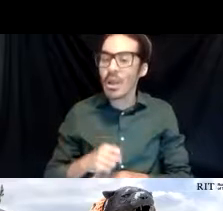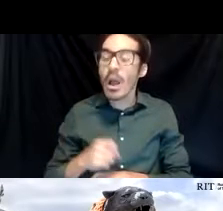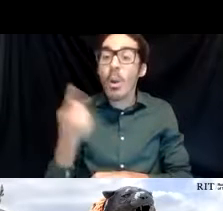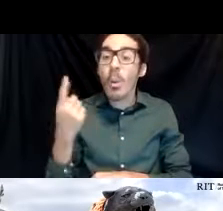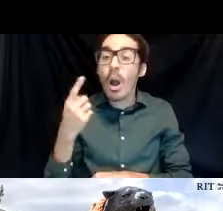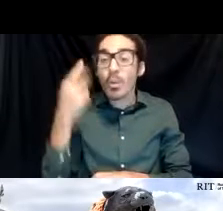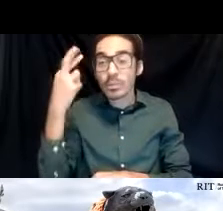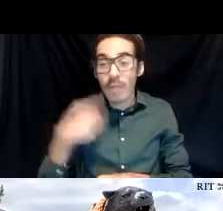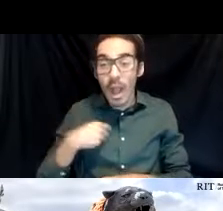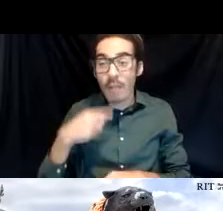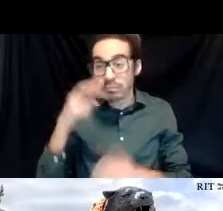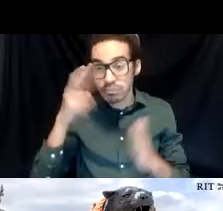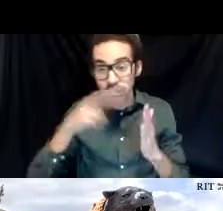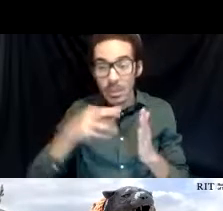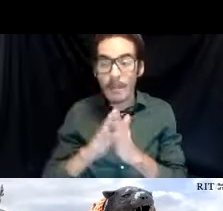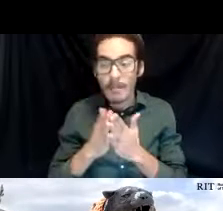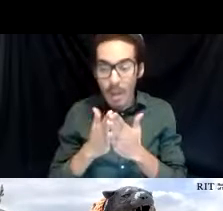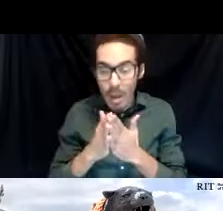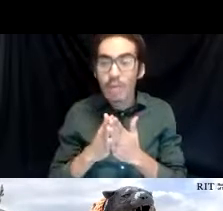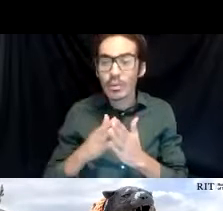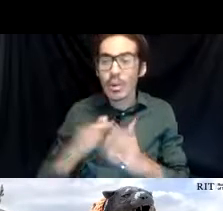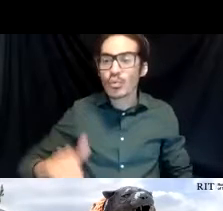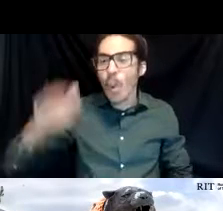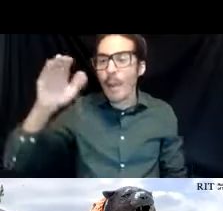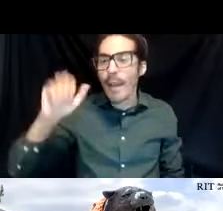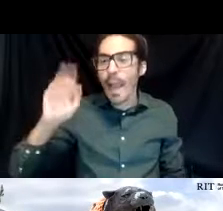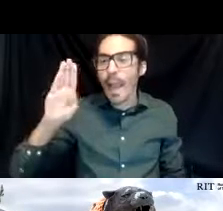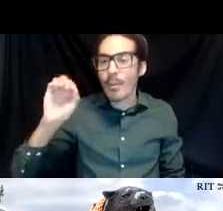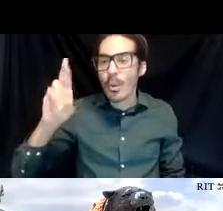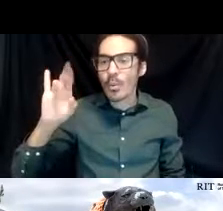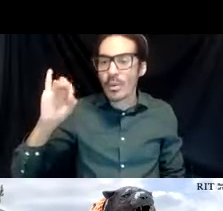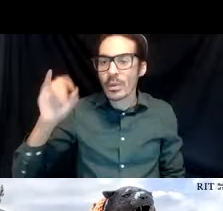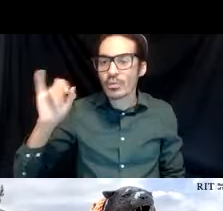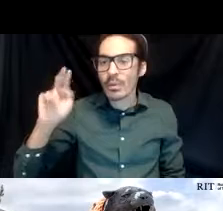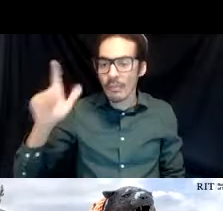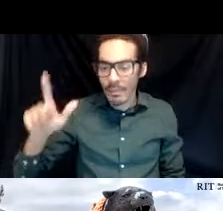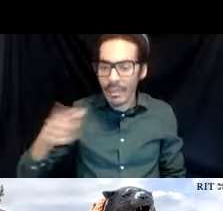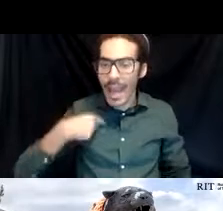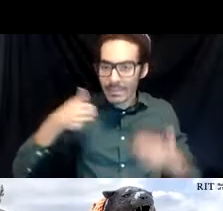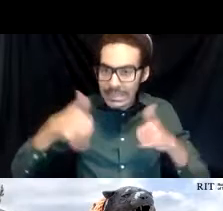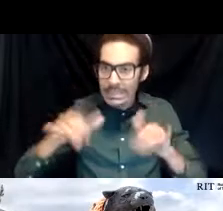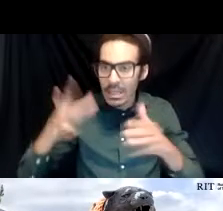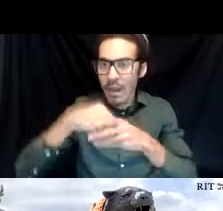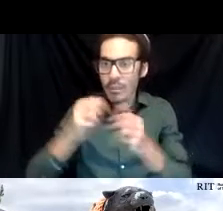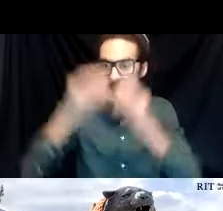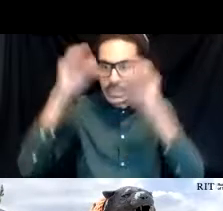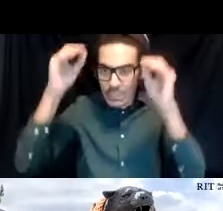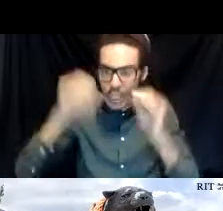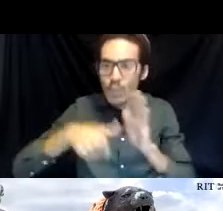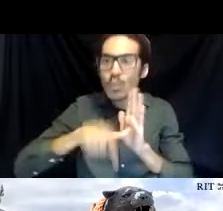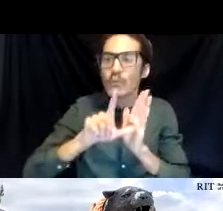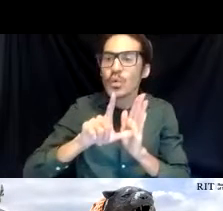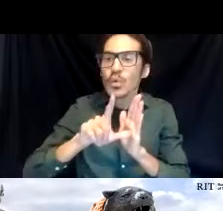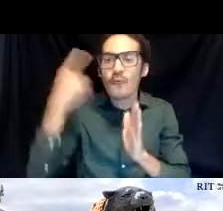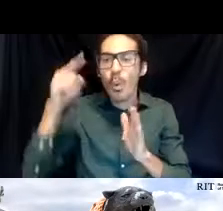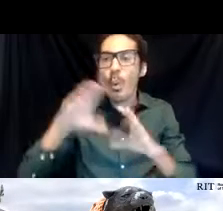still somewhat involved in English language teaching as a reviewer for some course books and materials. And for